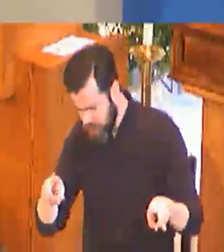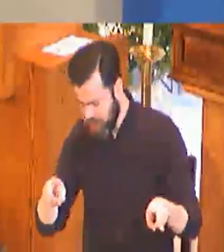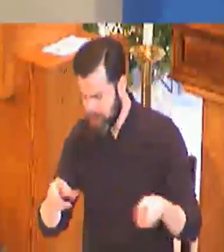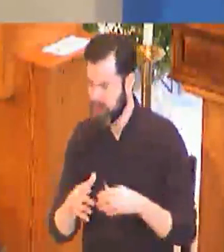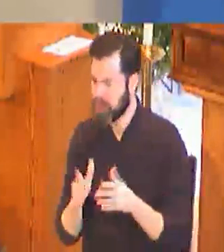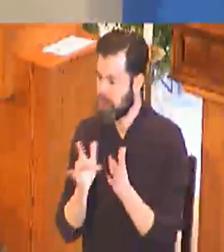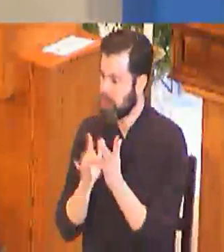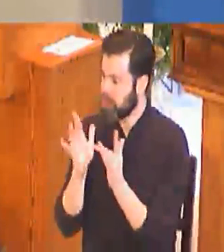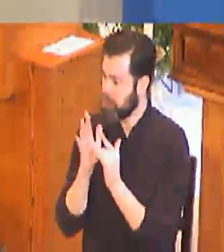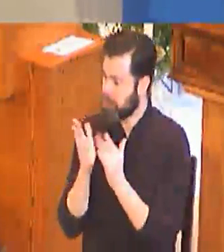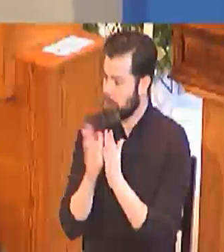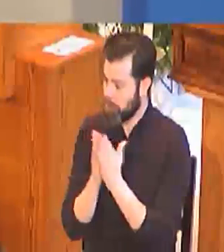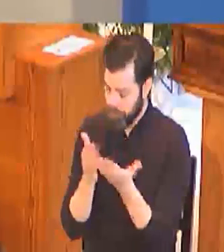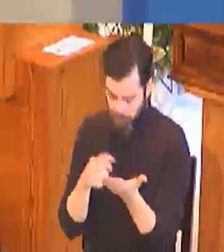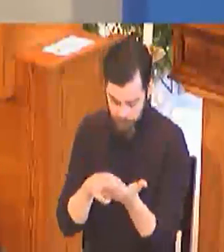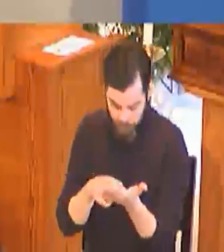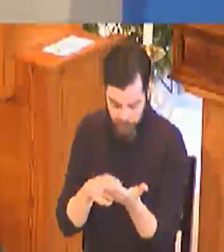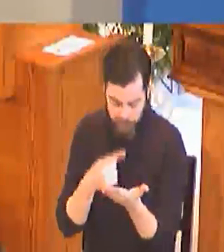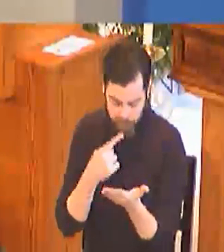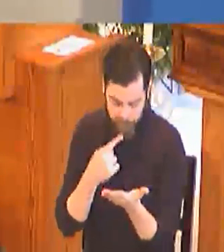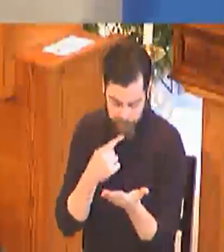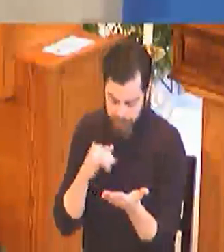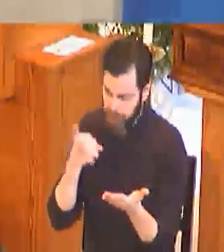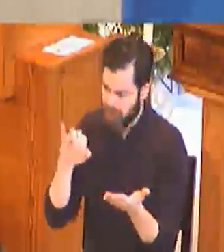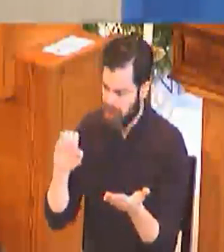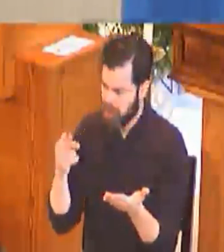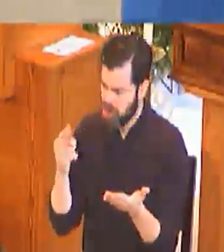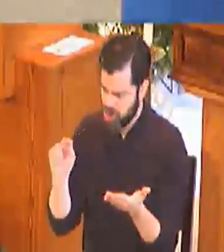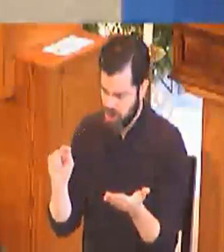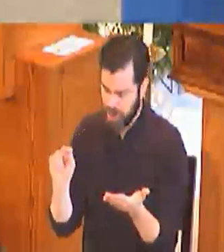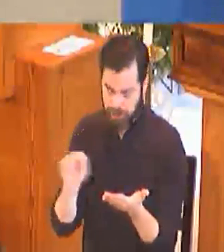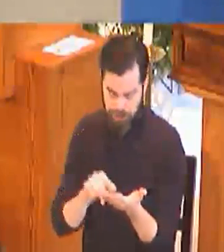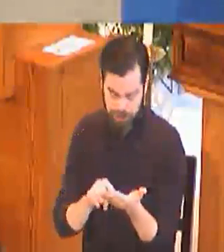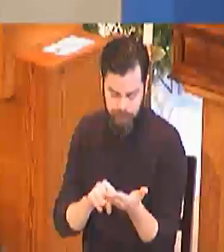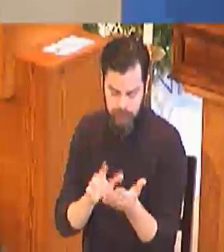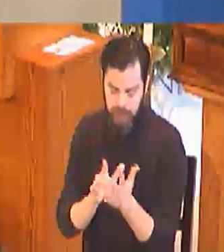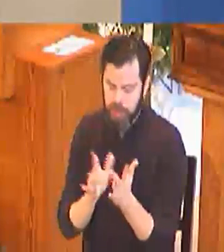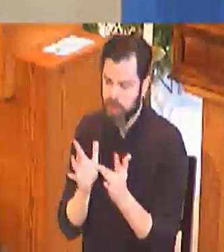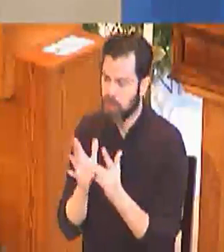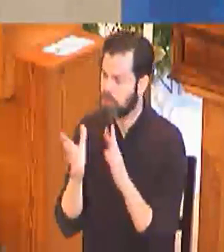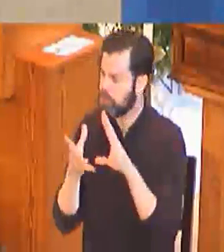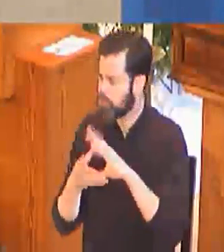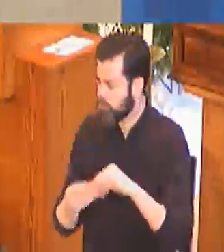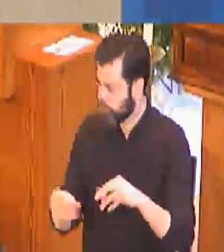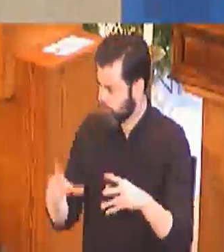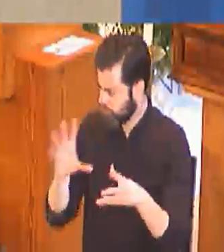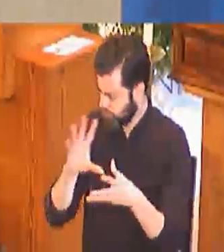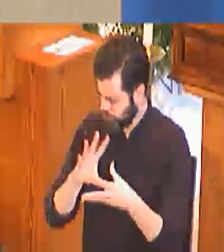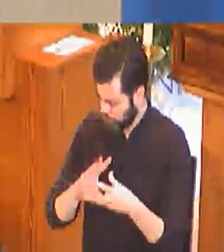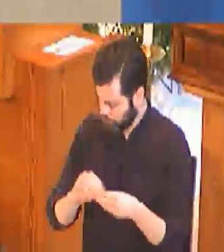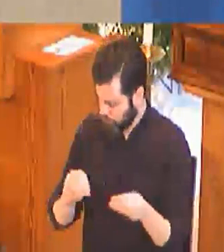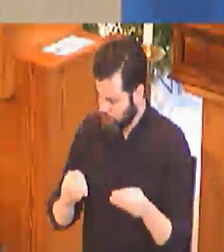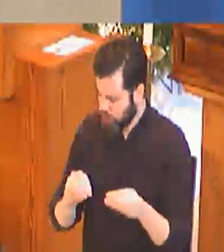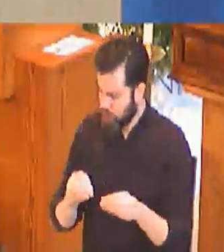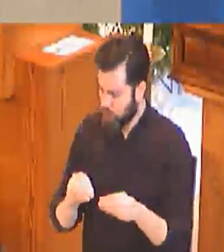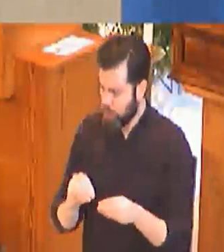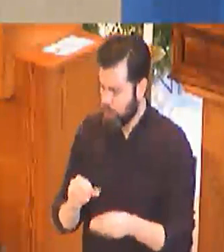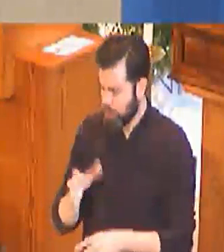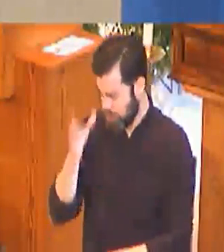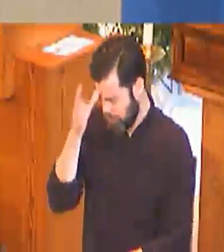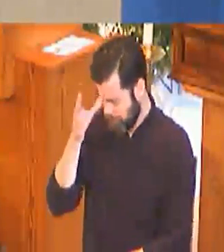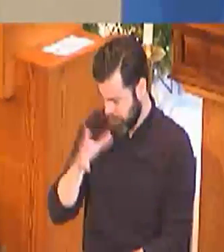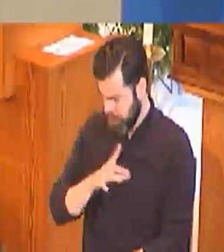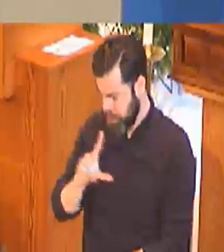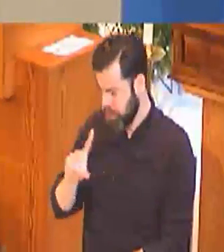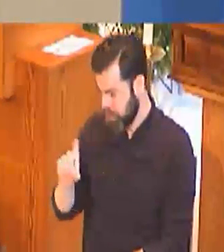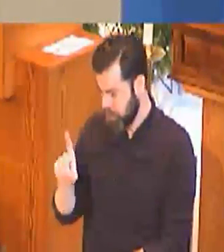John chapter 9, verses 1 and 2, Jesus talks about this. He tells a story. As he walked along, he